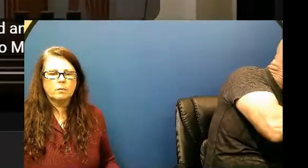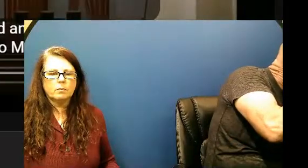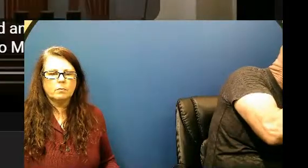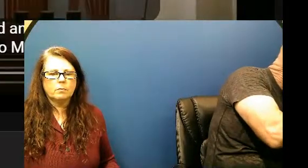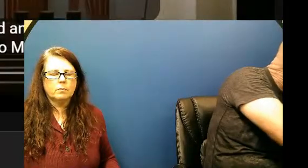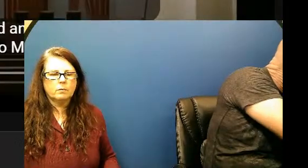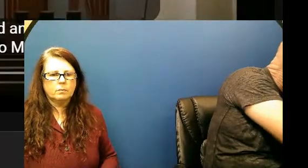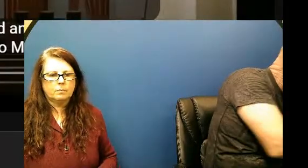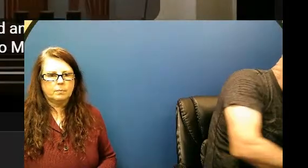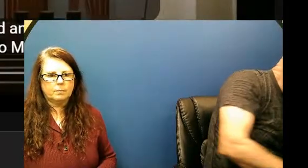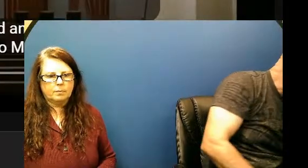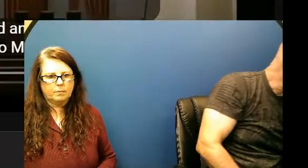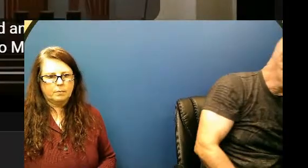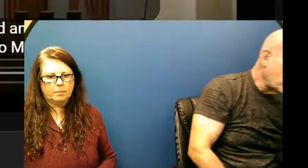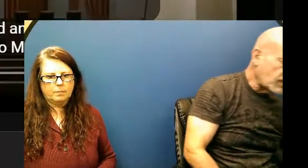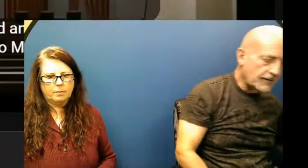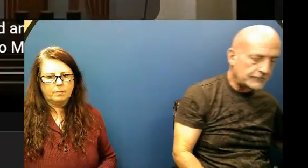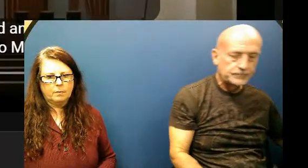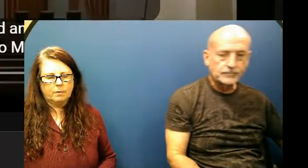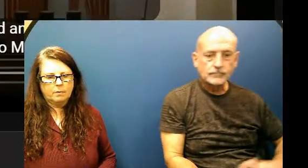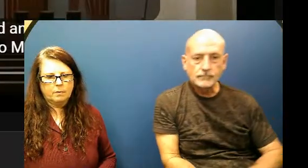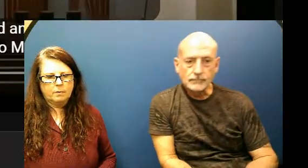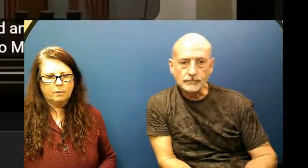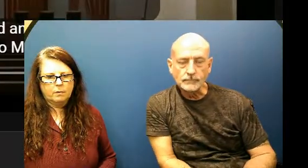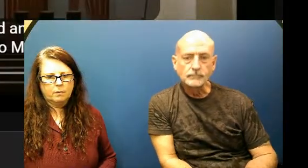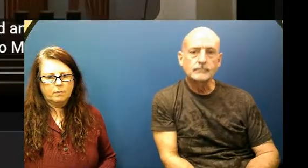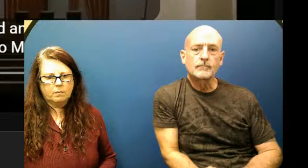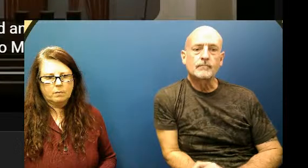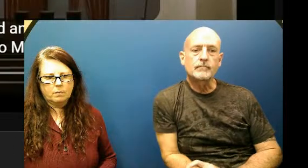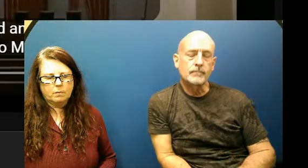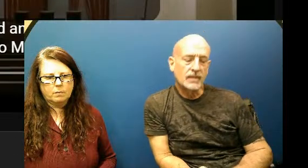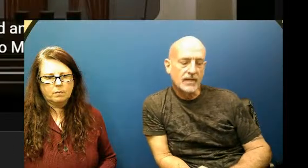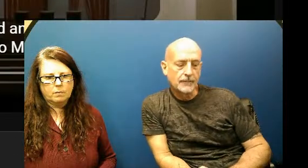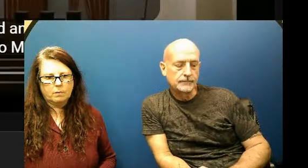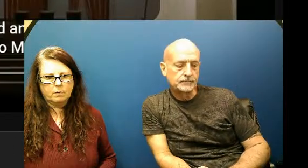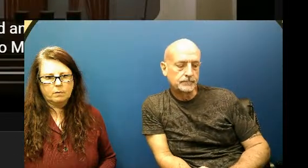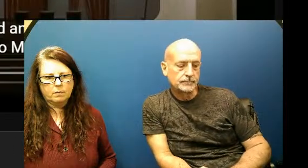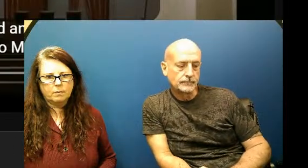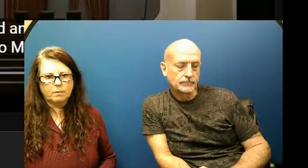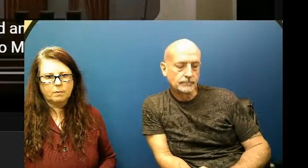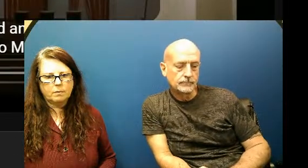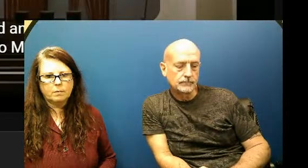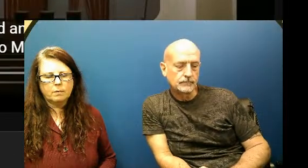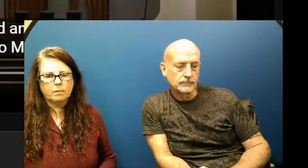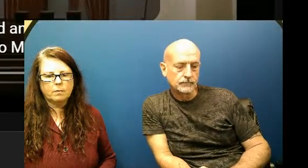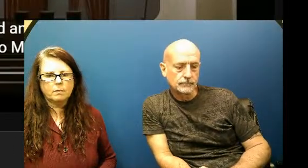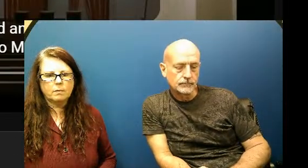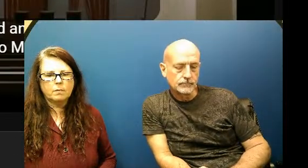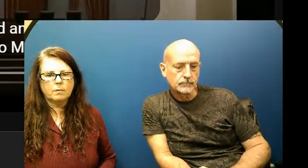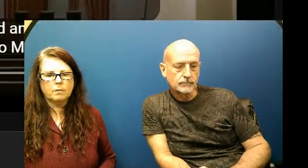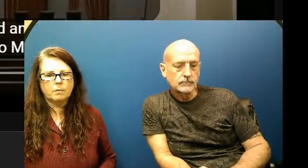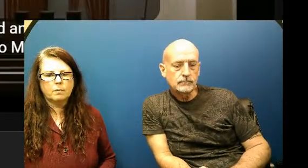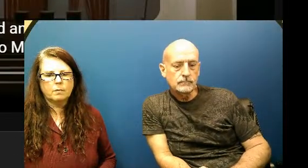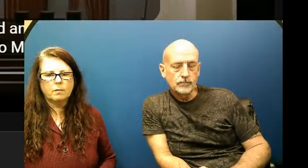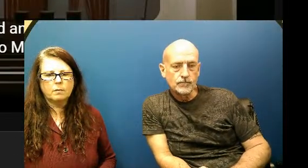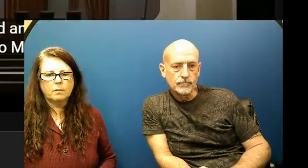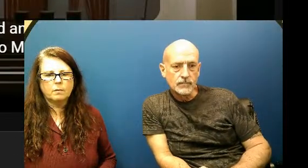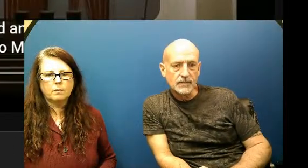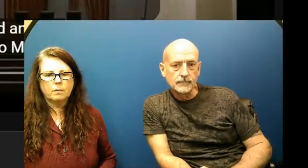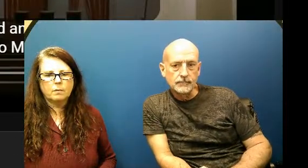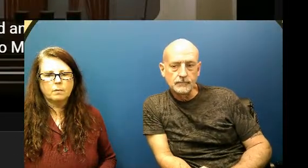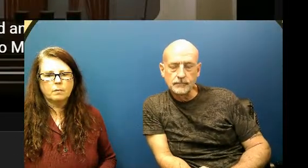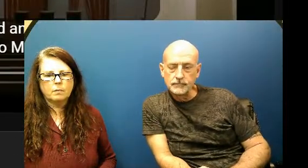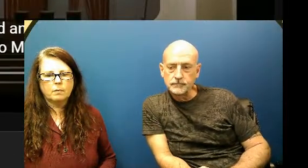side. So what would your argument be? It would be an equal protection argument? No, I'd still be saying that ACARA itself makes